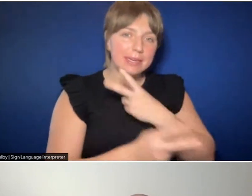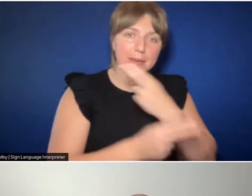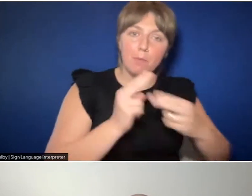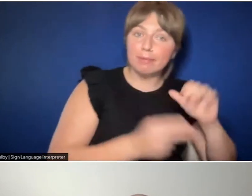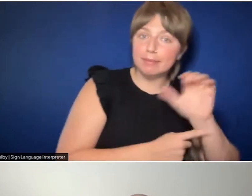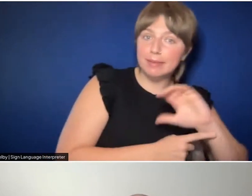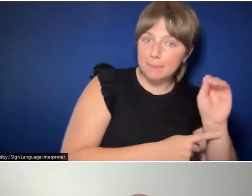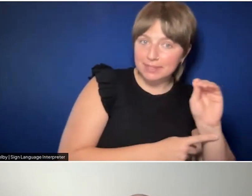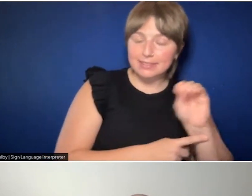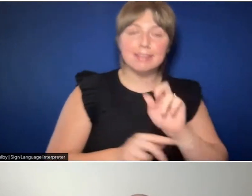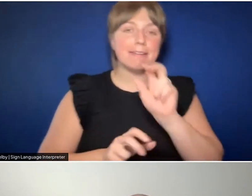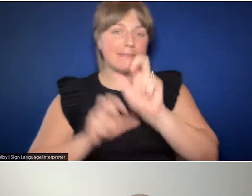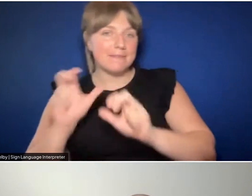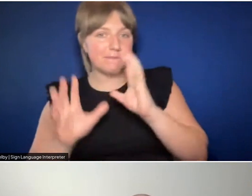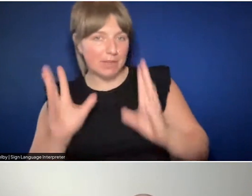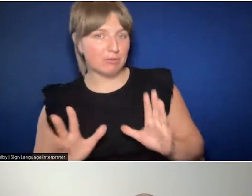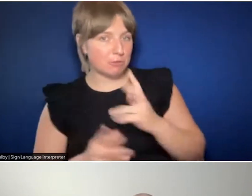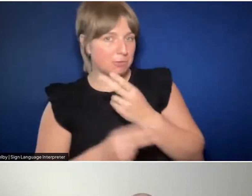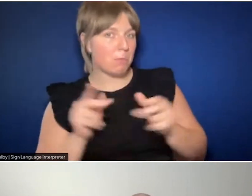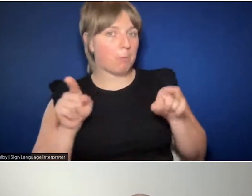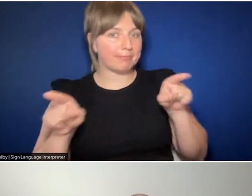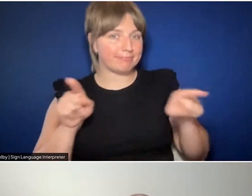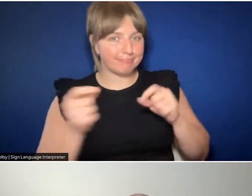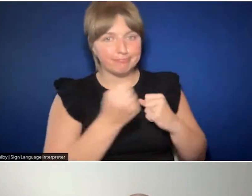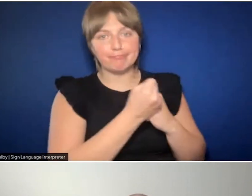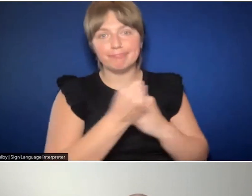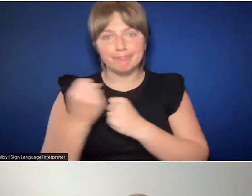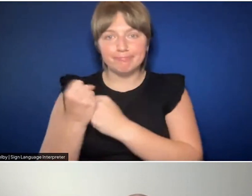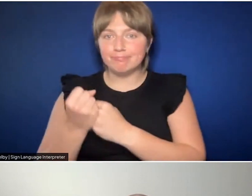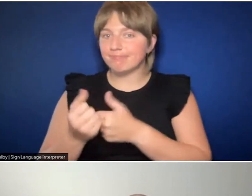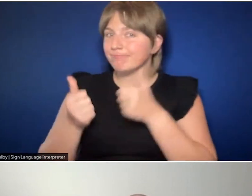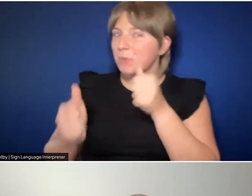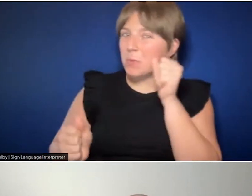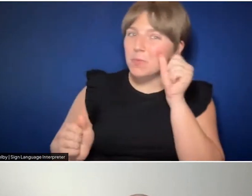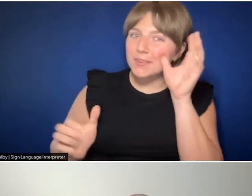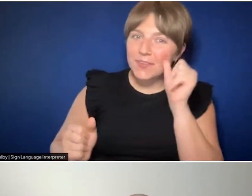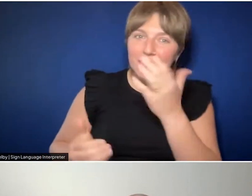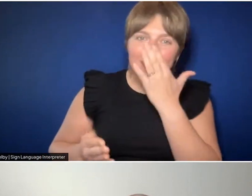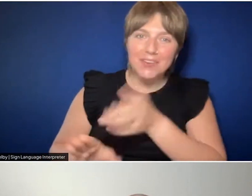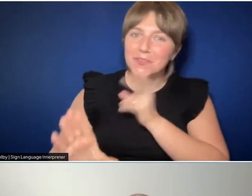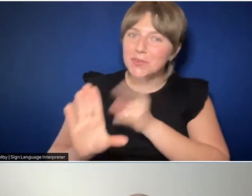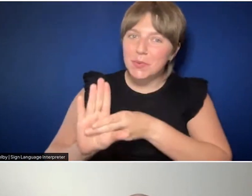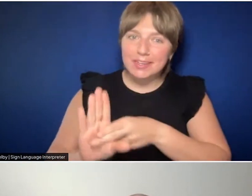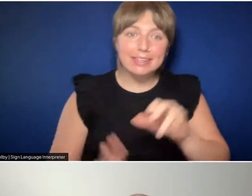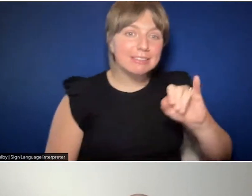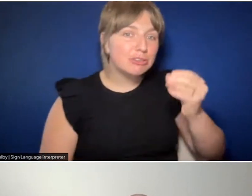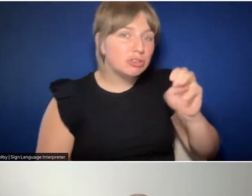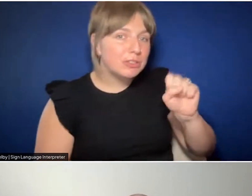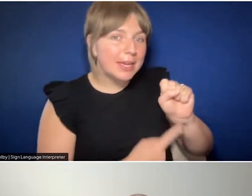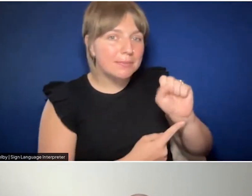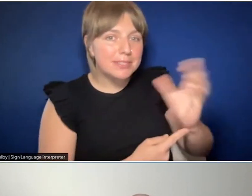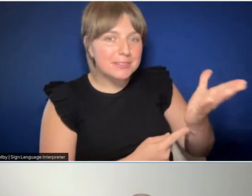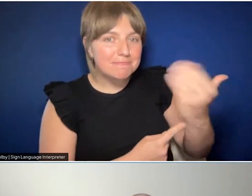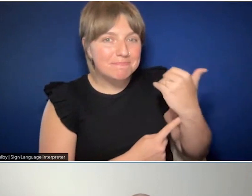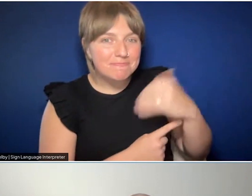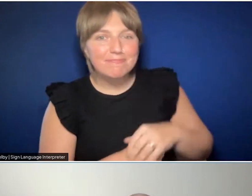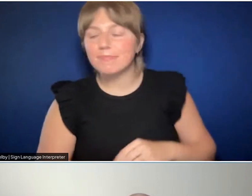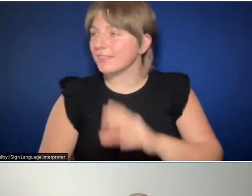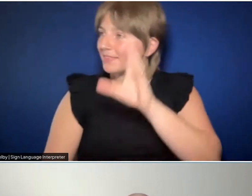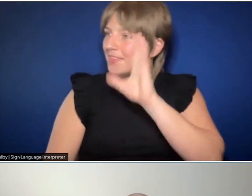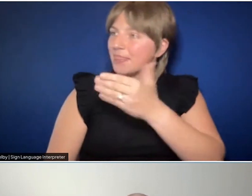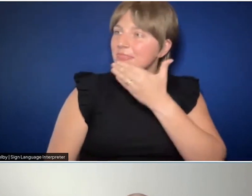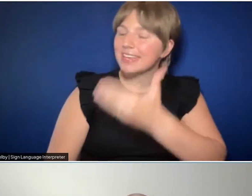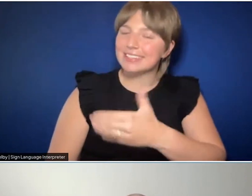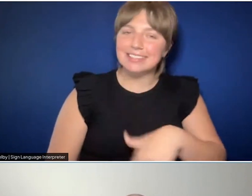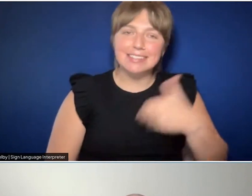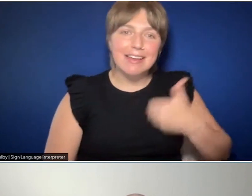and investors in those. Wonderful. Thank you for being here. And James, how about you? Thanks, Peter. My